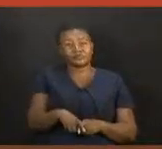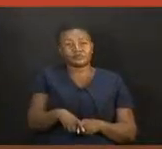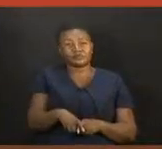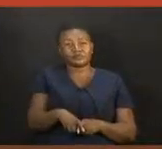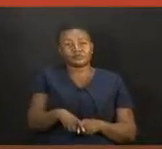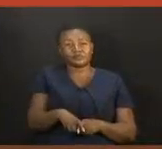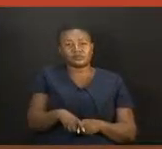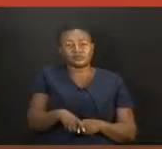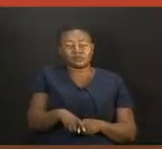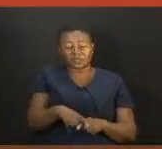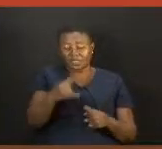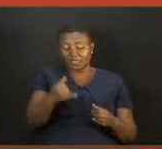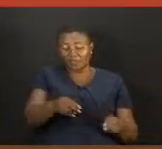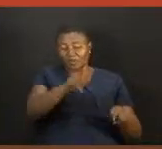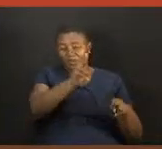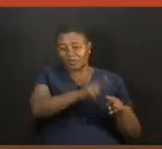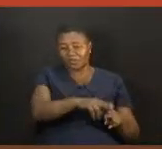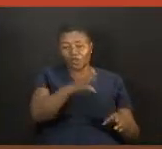is on the chair,